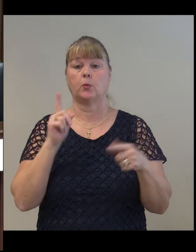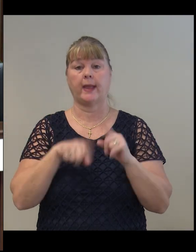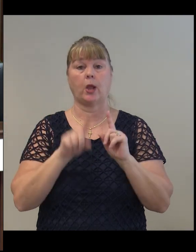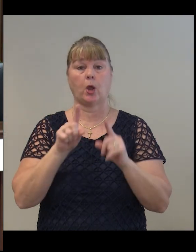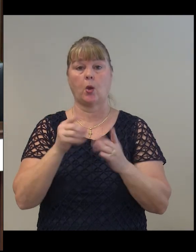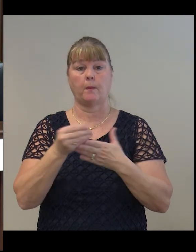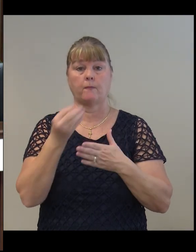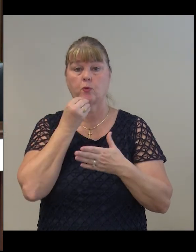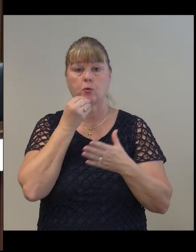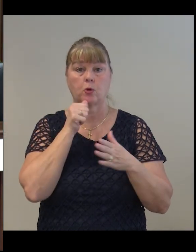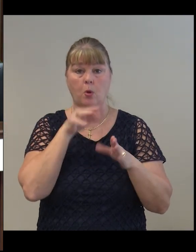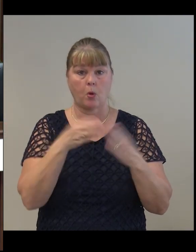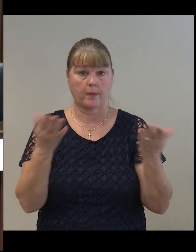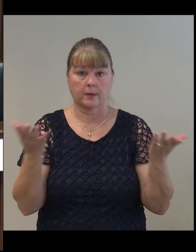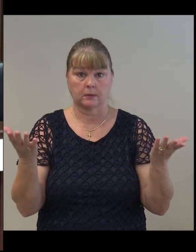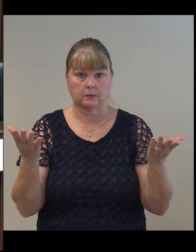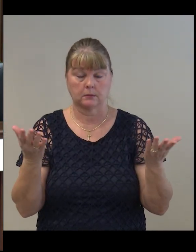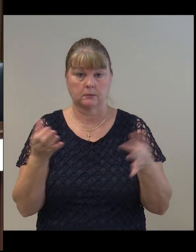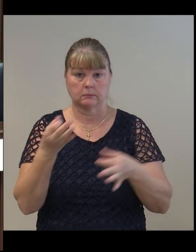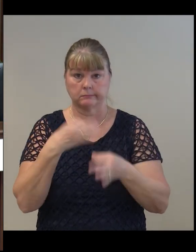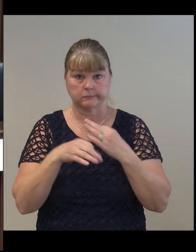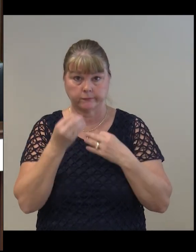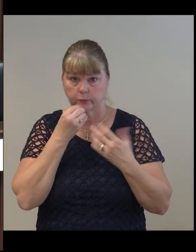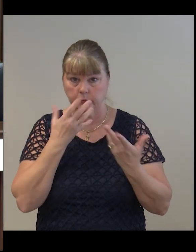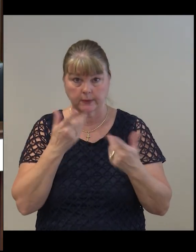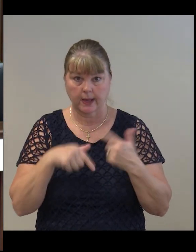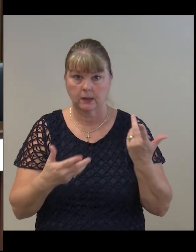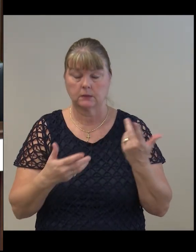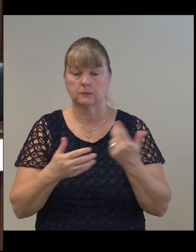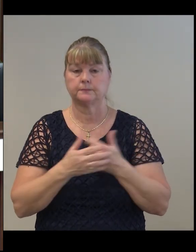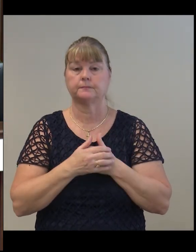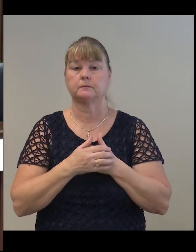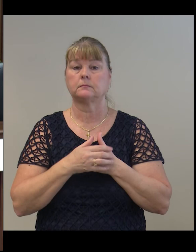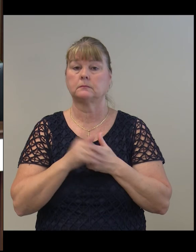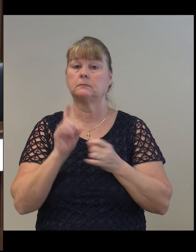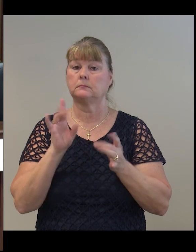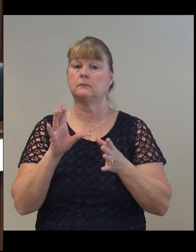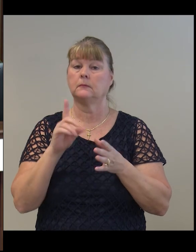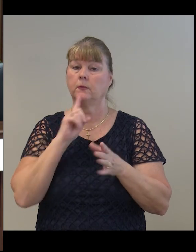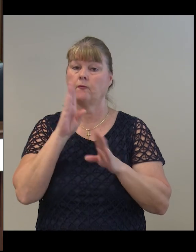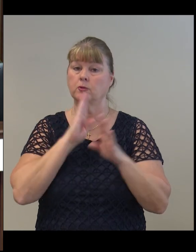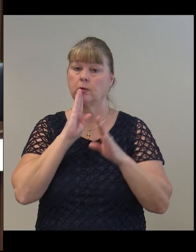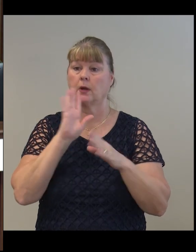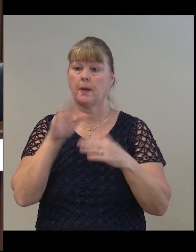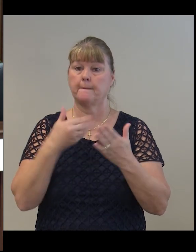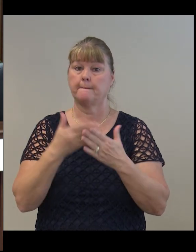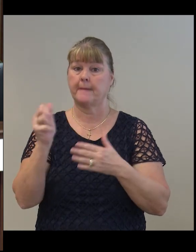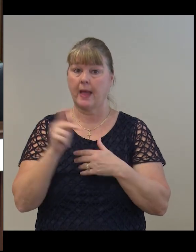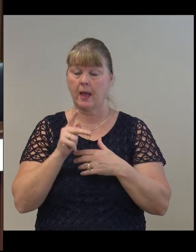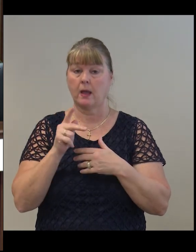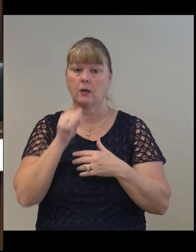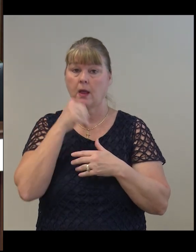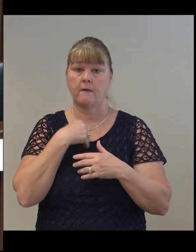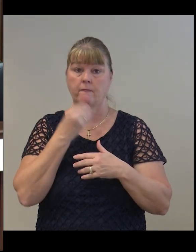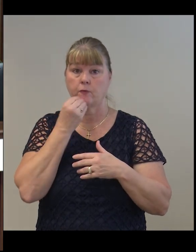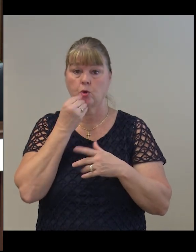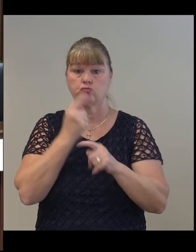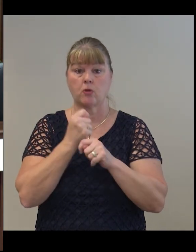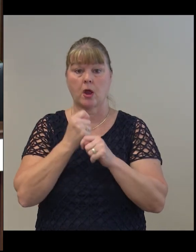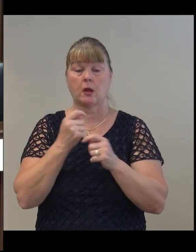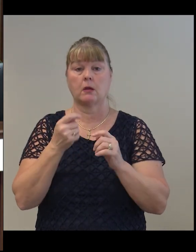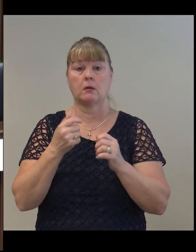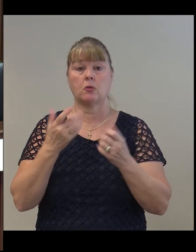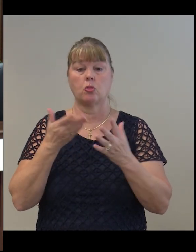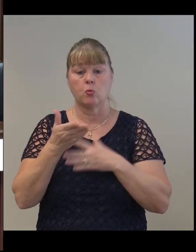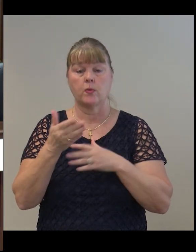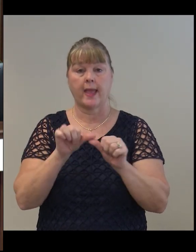gone, and you don't have a grocery store to be able to replenish your food. It would be really frustrating to get back and not have food trucks